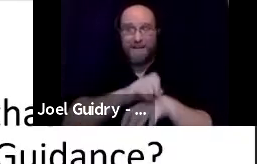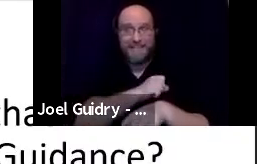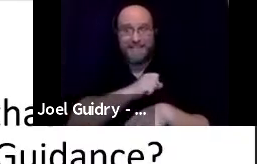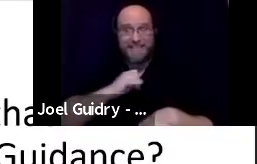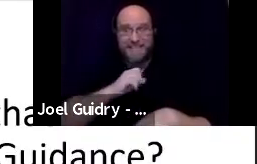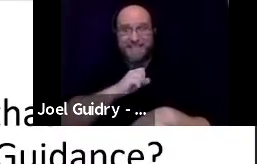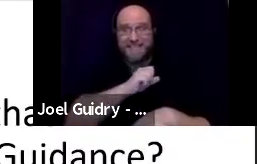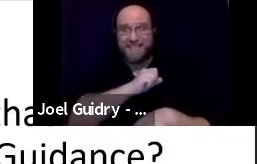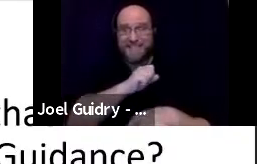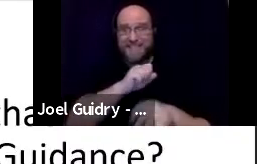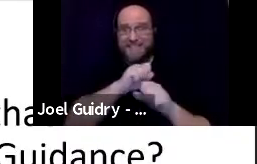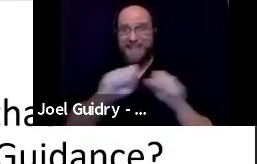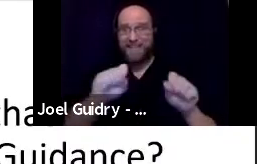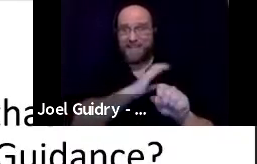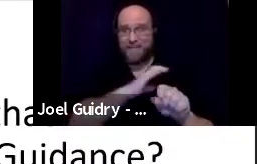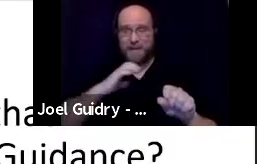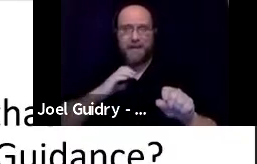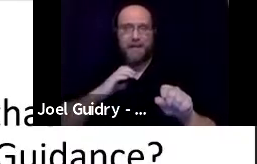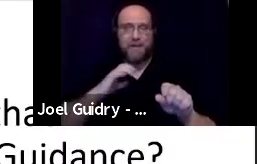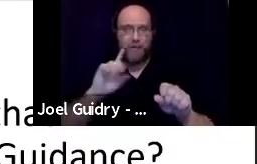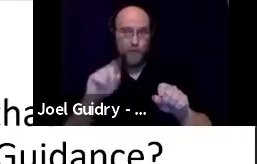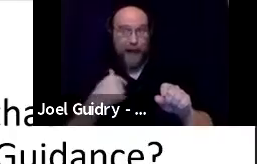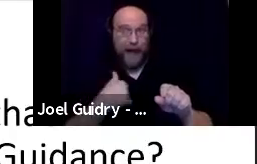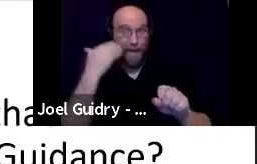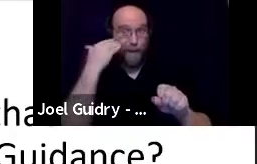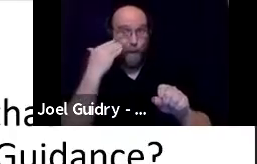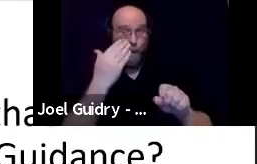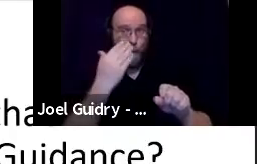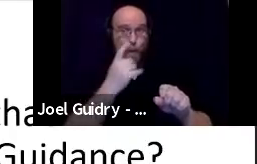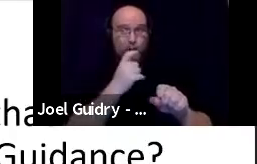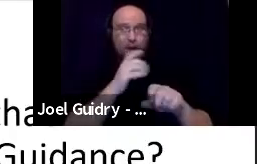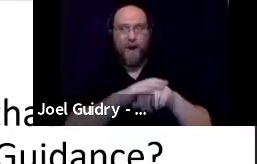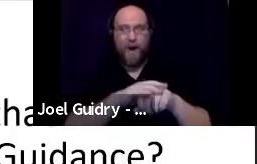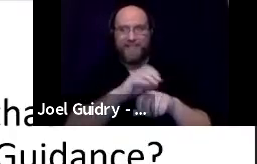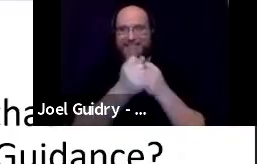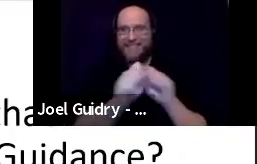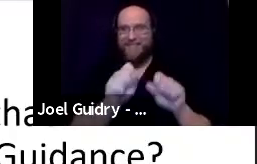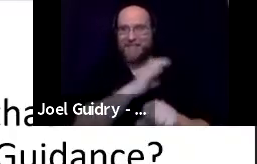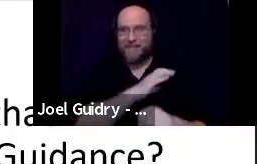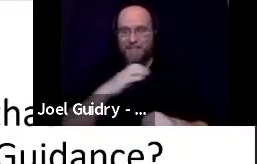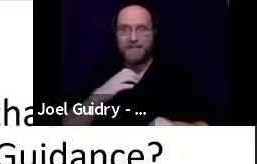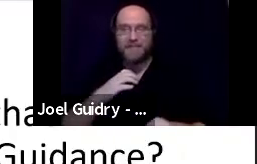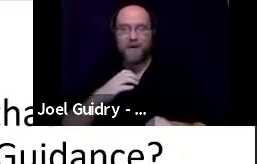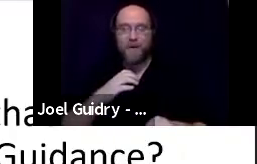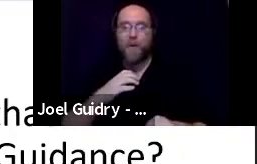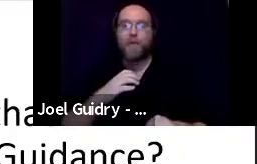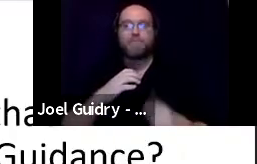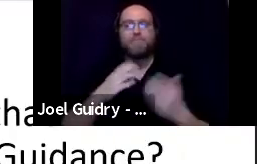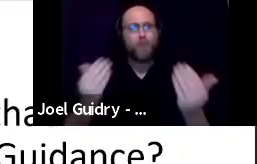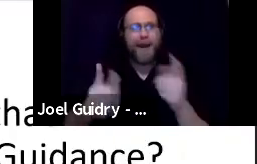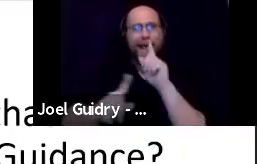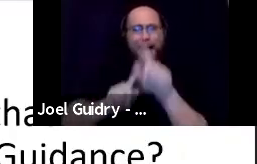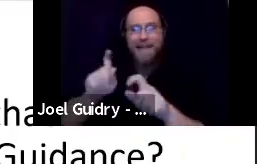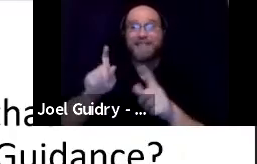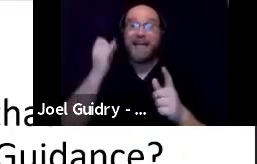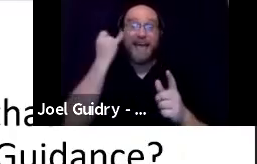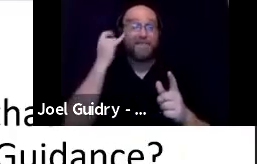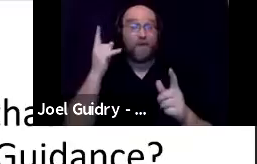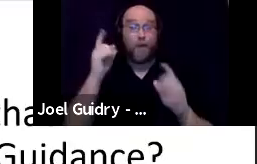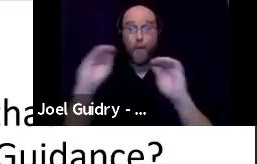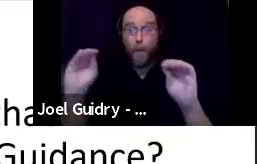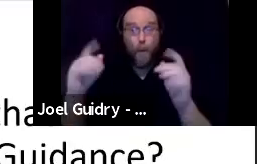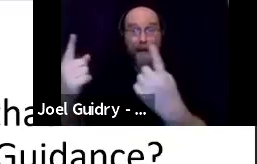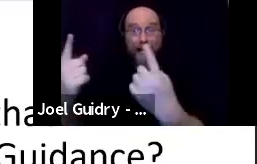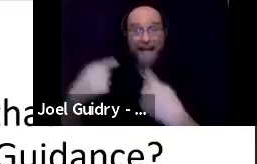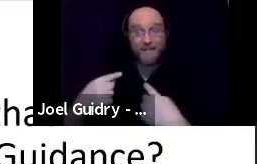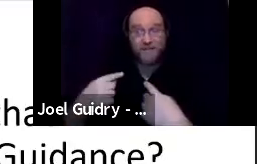safety committee? Ask those questions. And if you don't have the answers or you're not getting the answers, that's when you